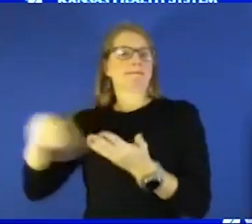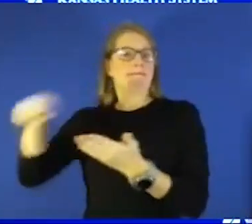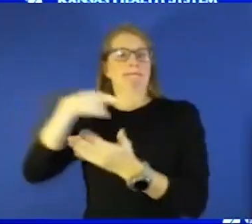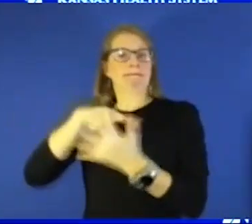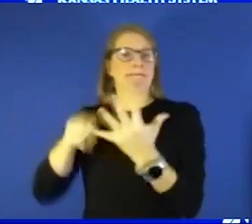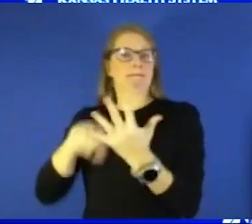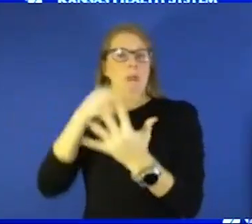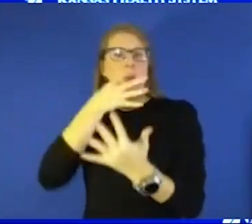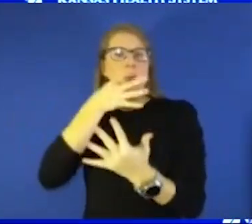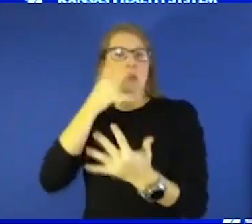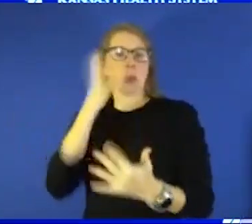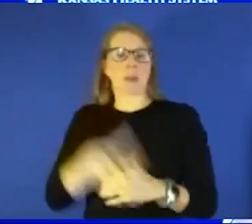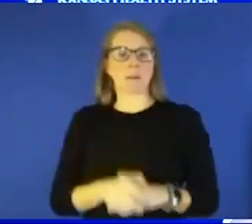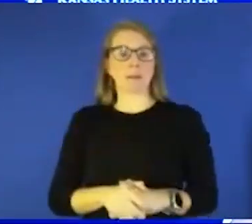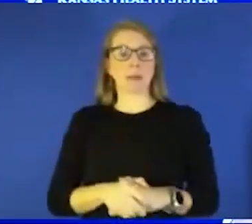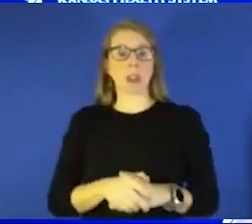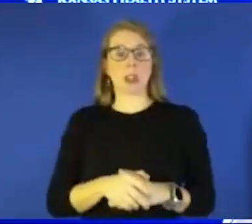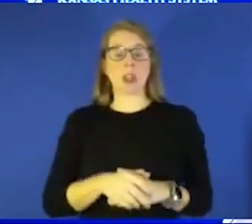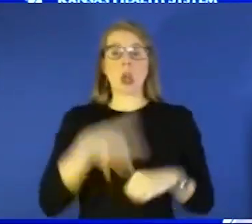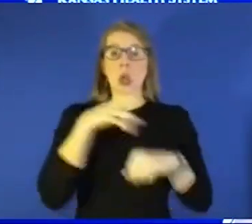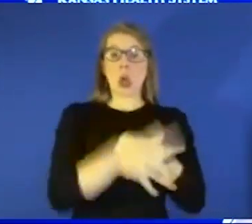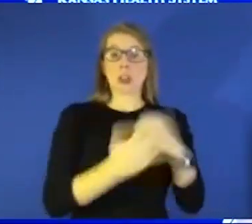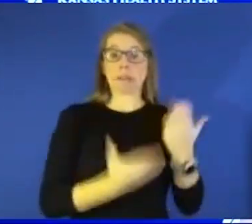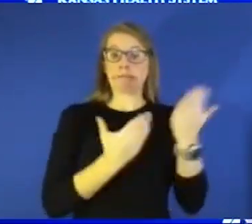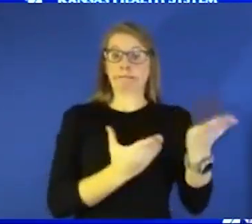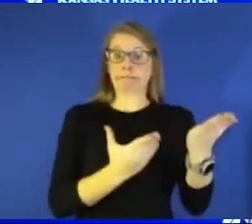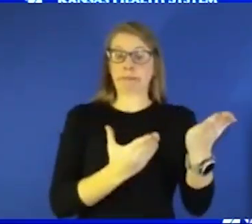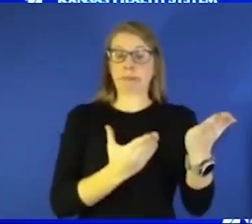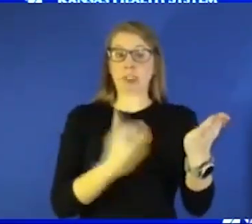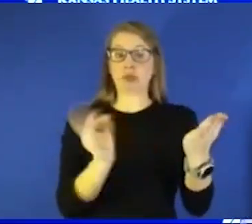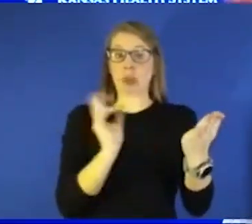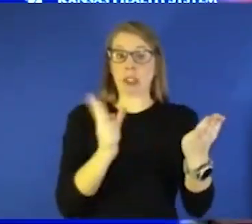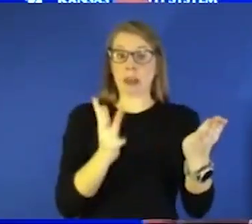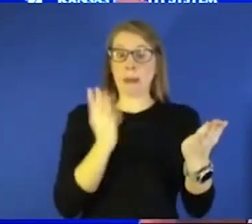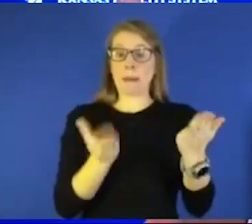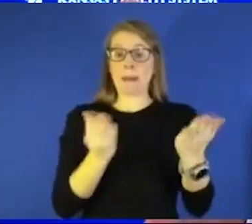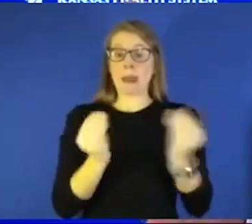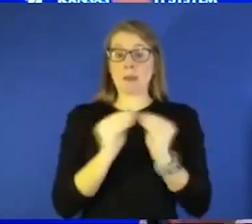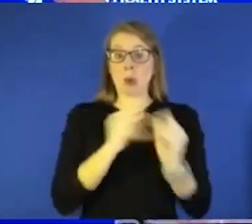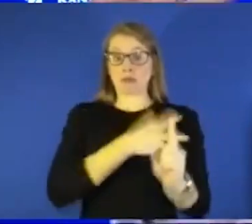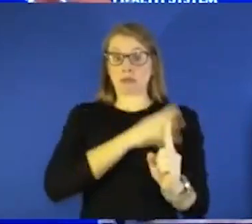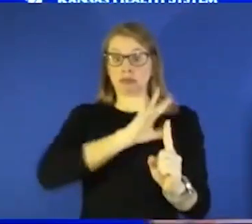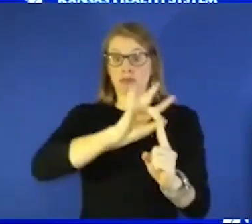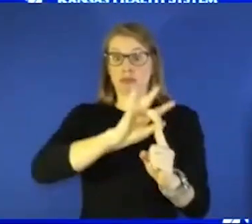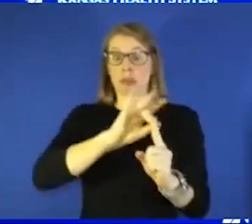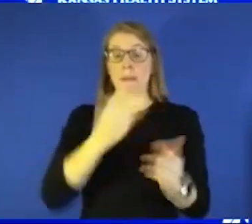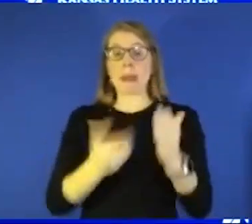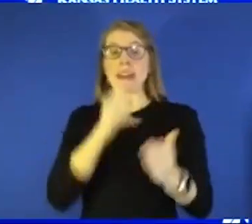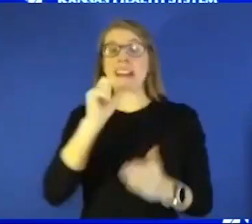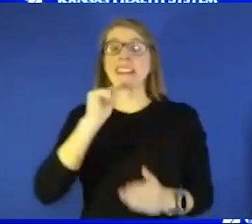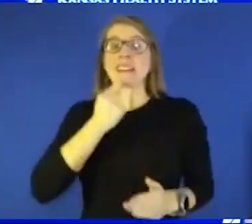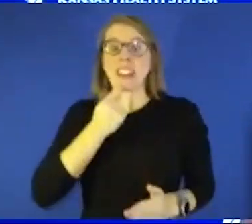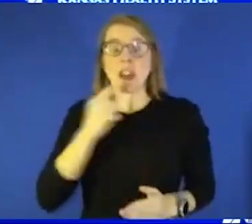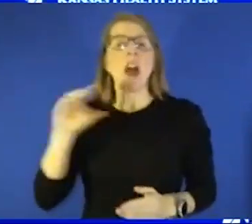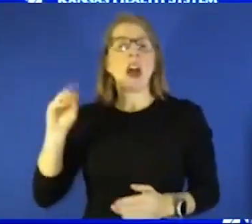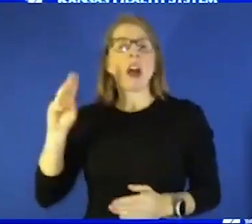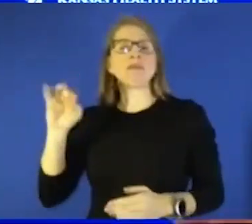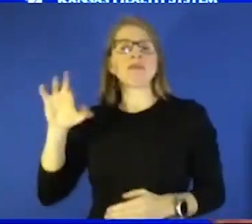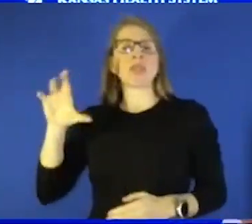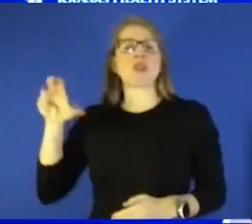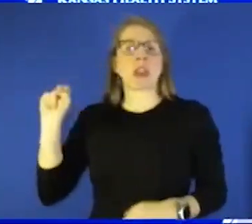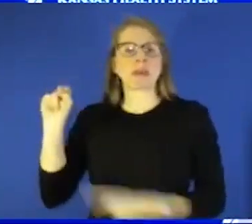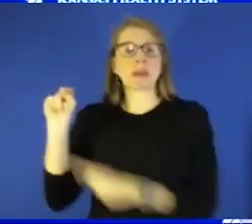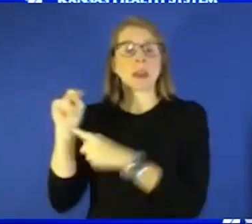some early suggestions, Omicron, maybe it will be more transmissible, but perhaps not as severe. You and I can talk a little bit about that. But